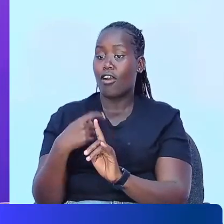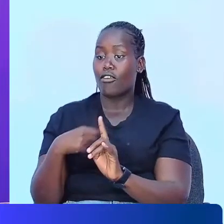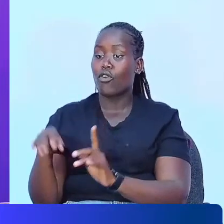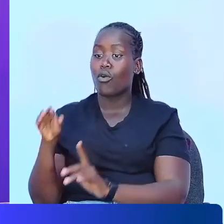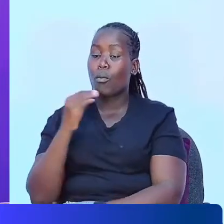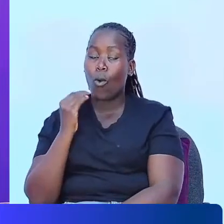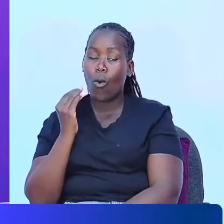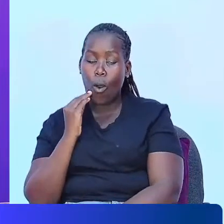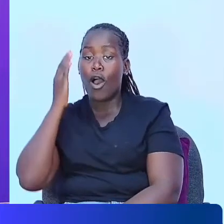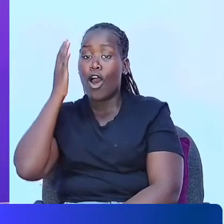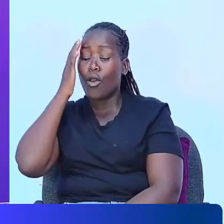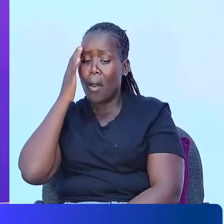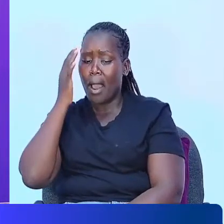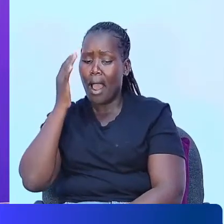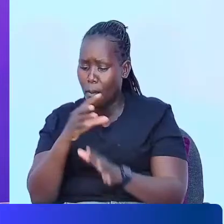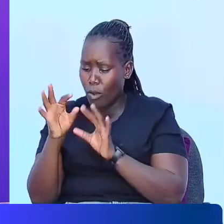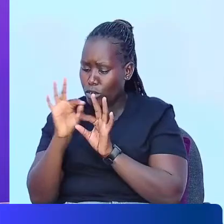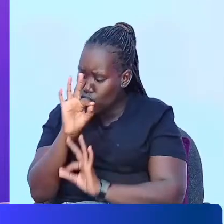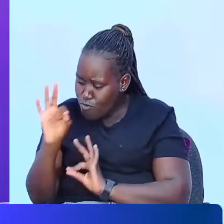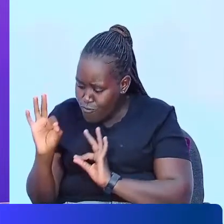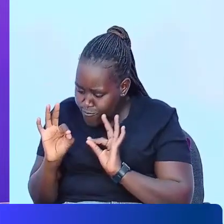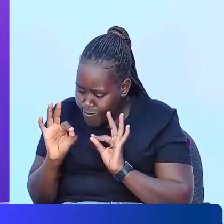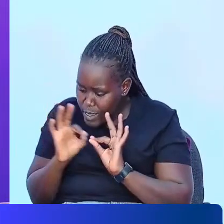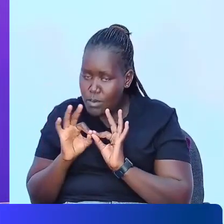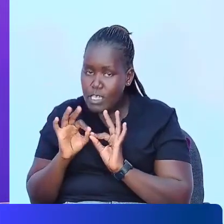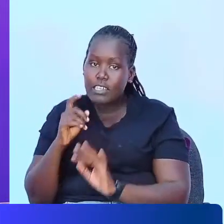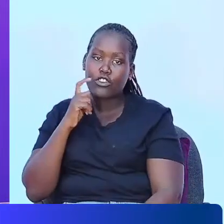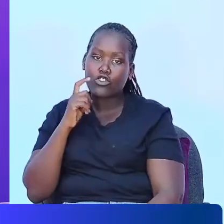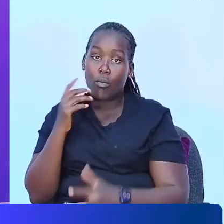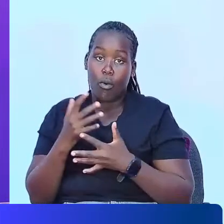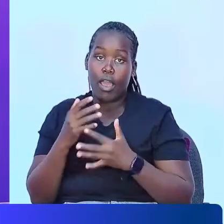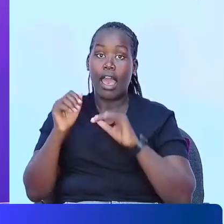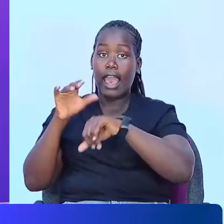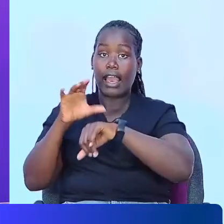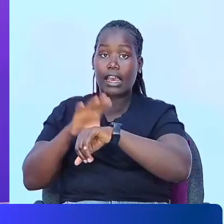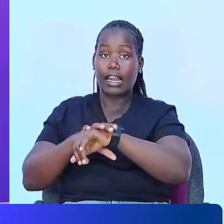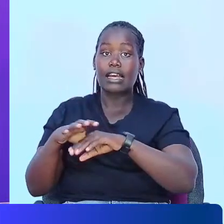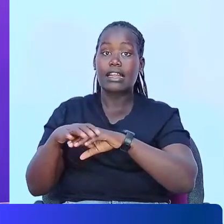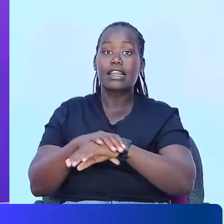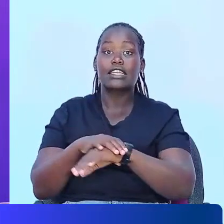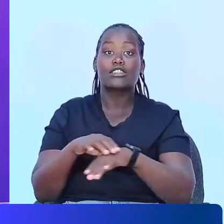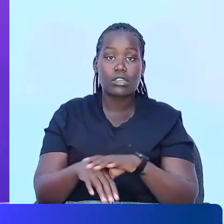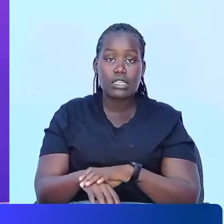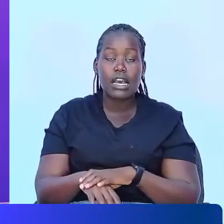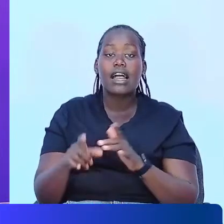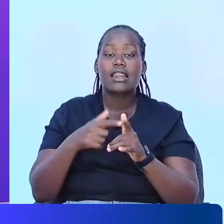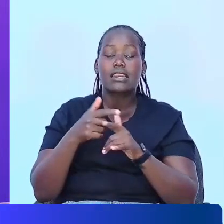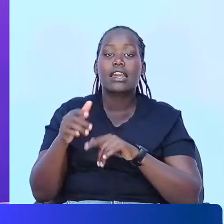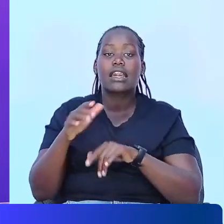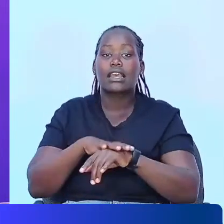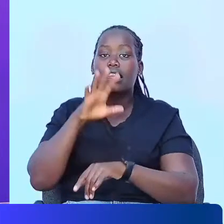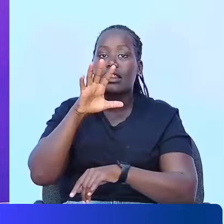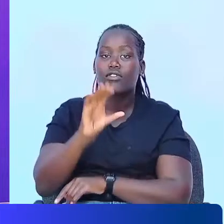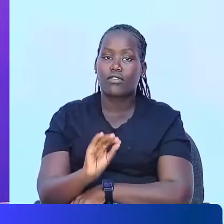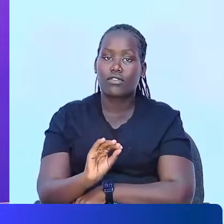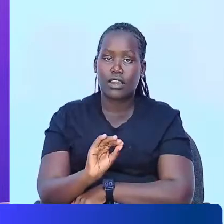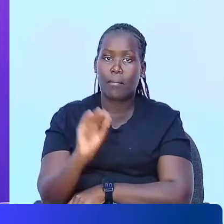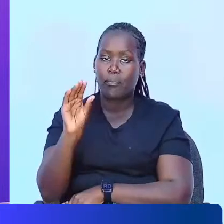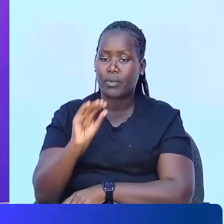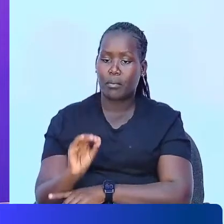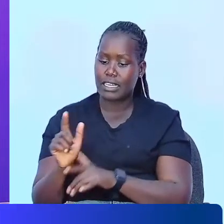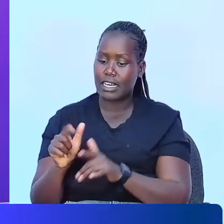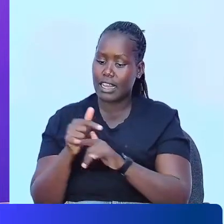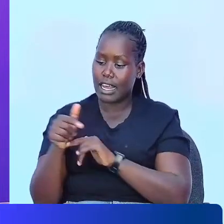I'm going to a specific shop where socks are sold. Then I find this 50% one, and I do not enter the shop. I'm actually